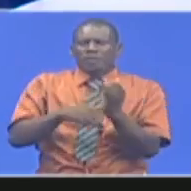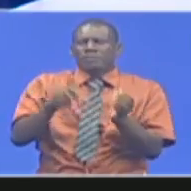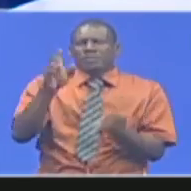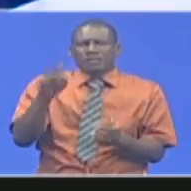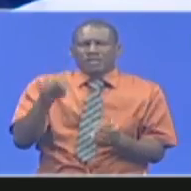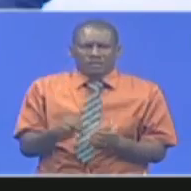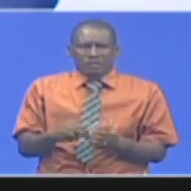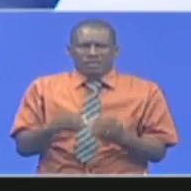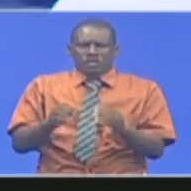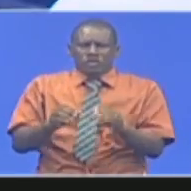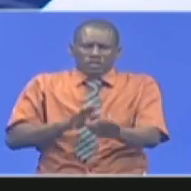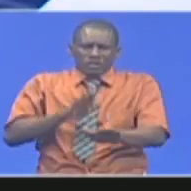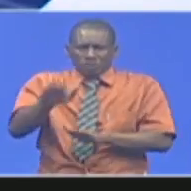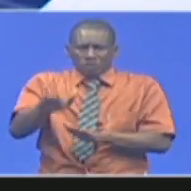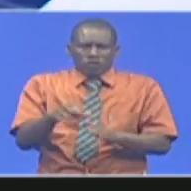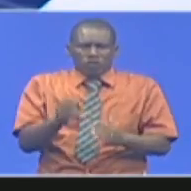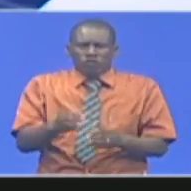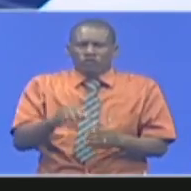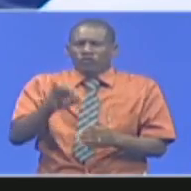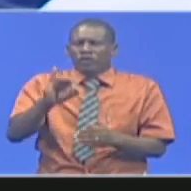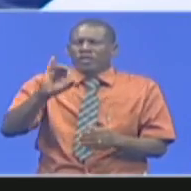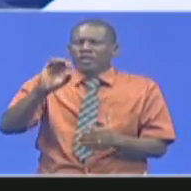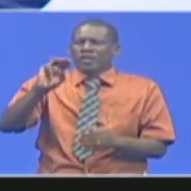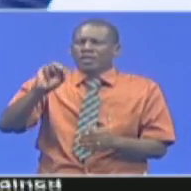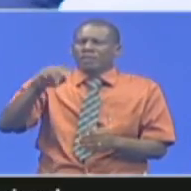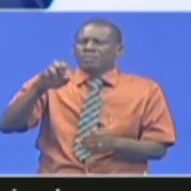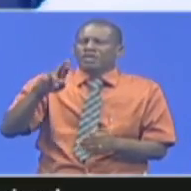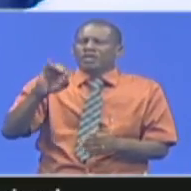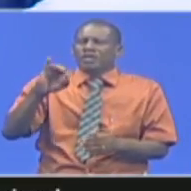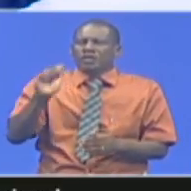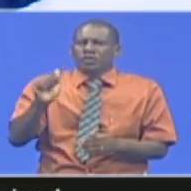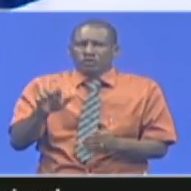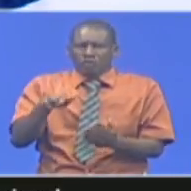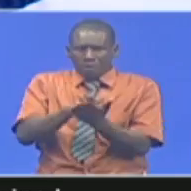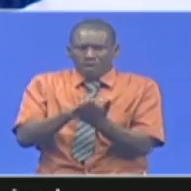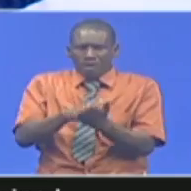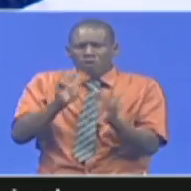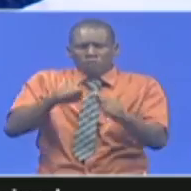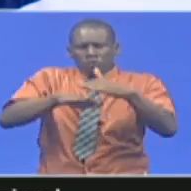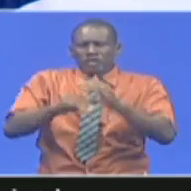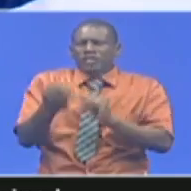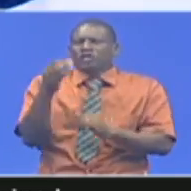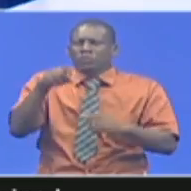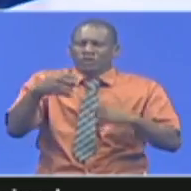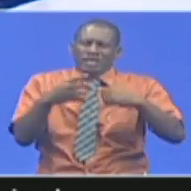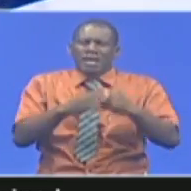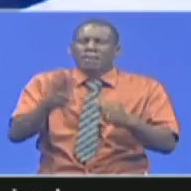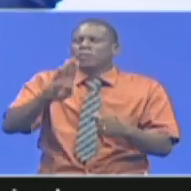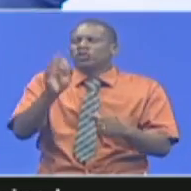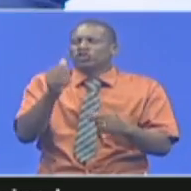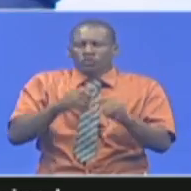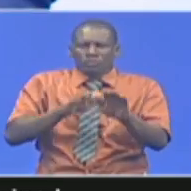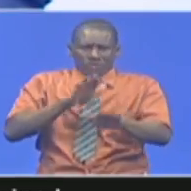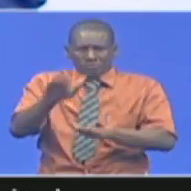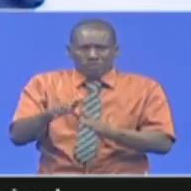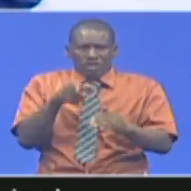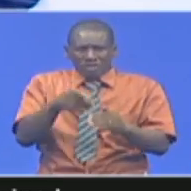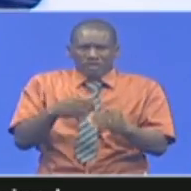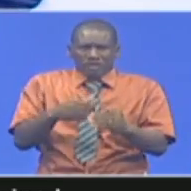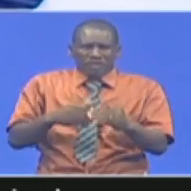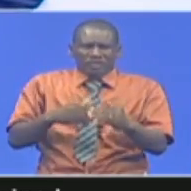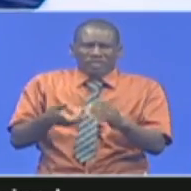Now, depositors of the collapsed Imperial Bank will be able to access an additional 3.9 billion shillings of their deposits. This follows additional steps between the